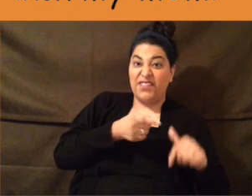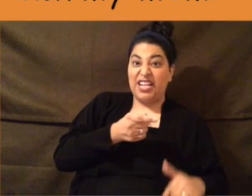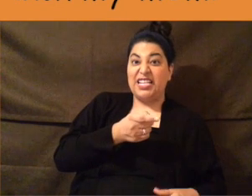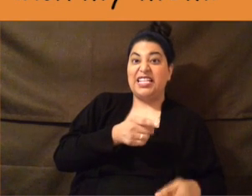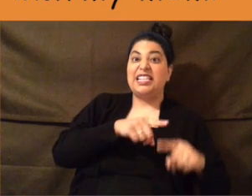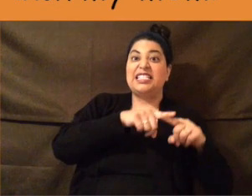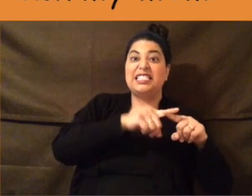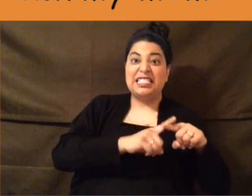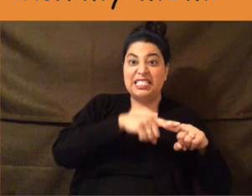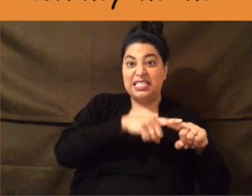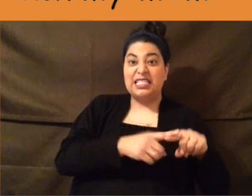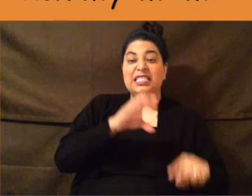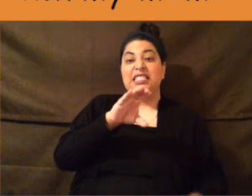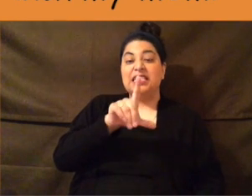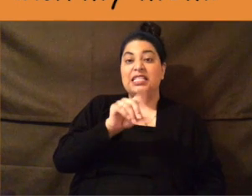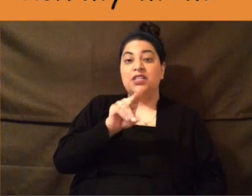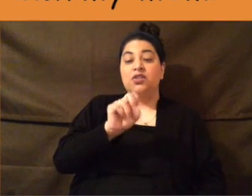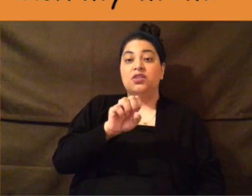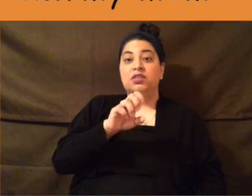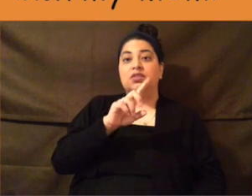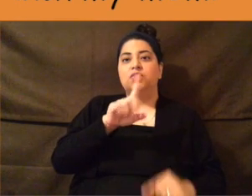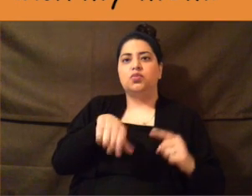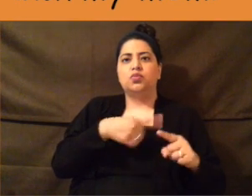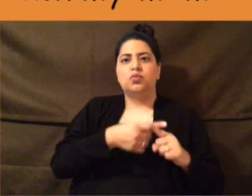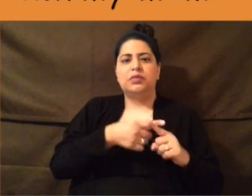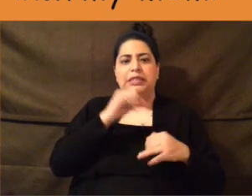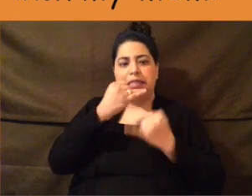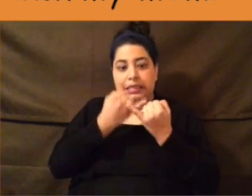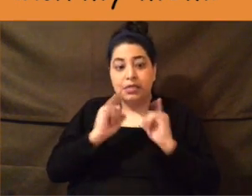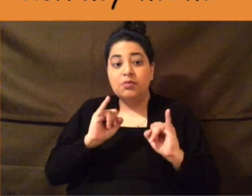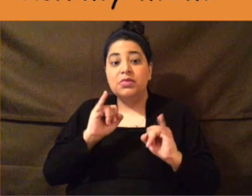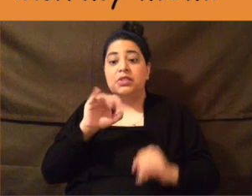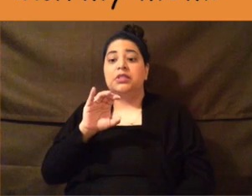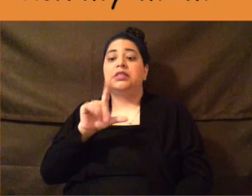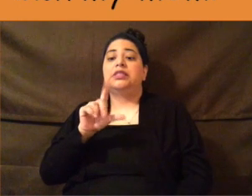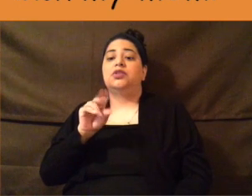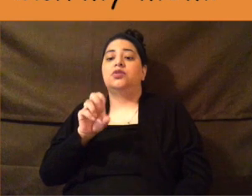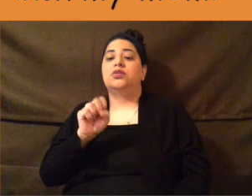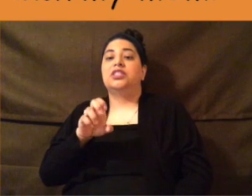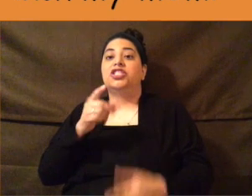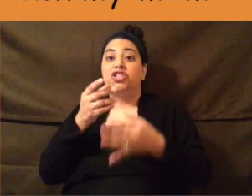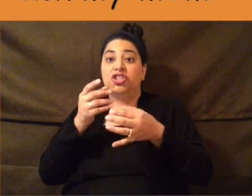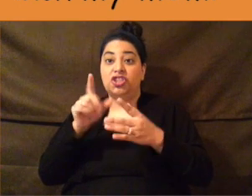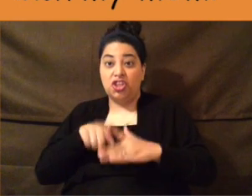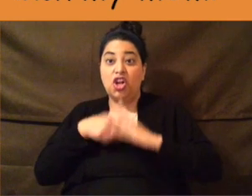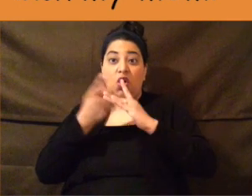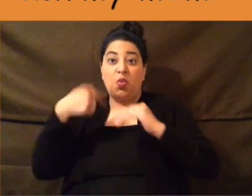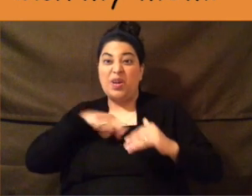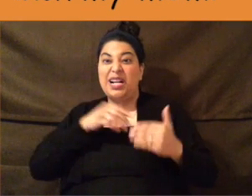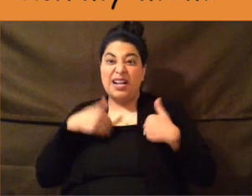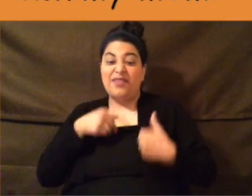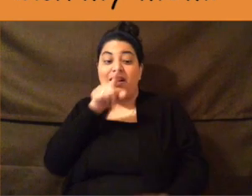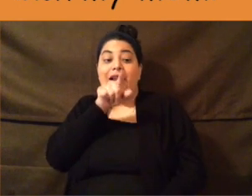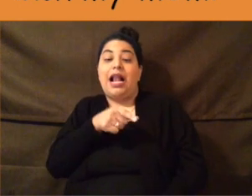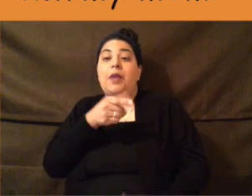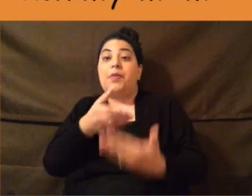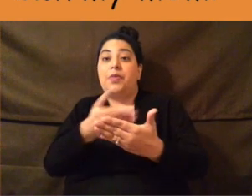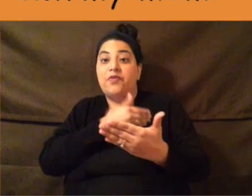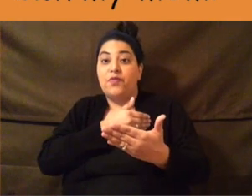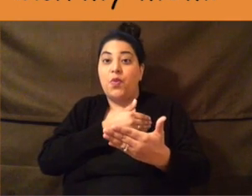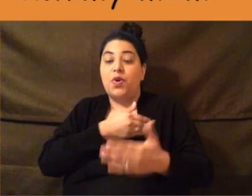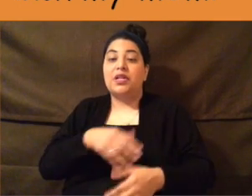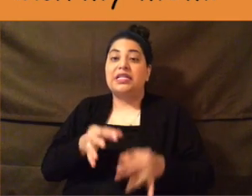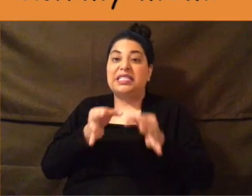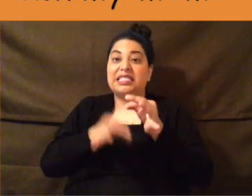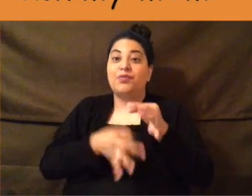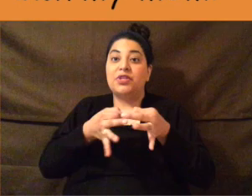clause. Okay, so where that independent sentence, that independent clause starts, where that simple sentence starts, we have a comma